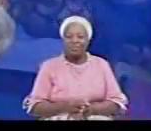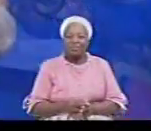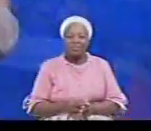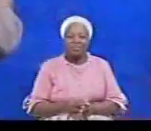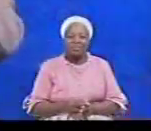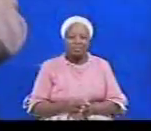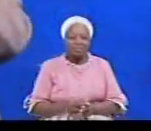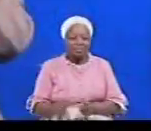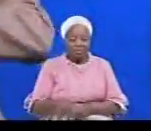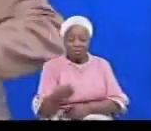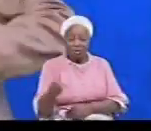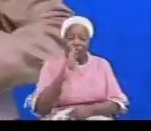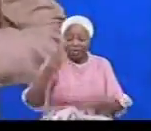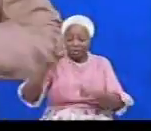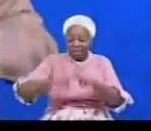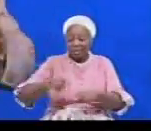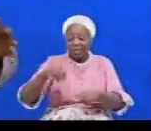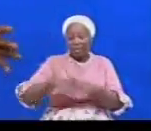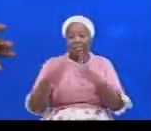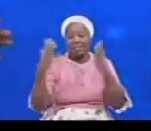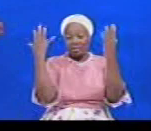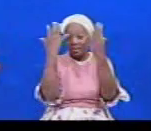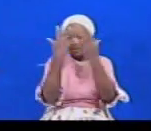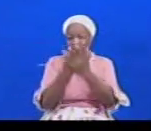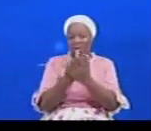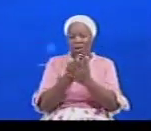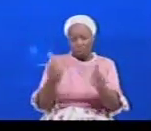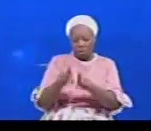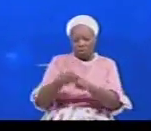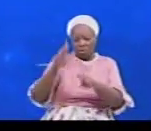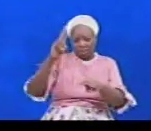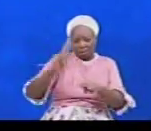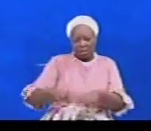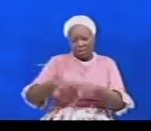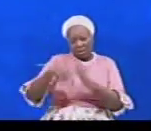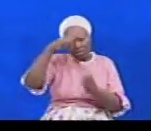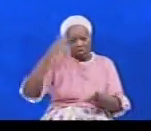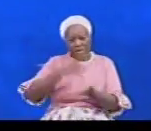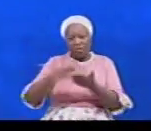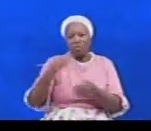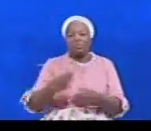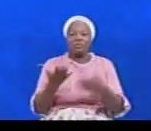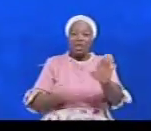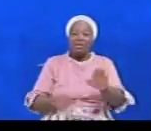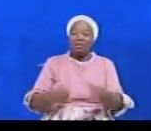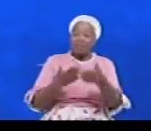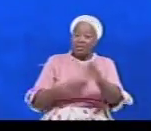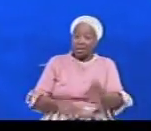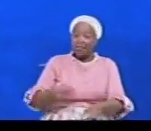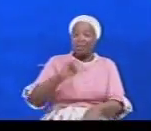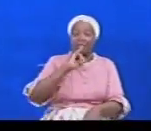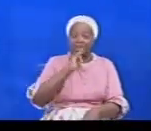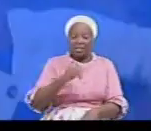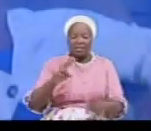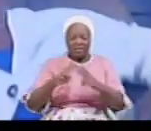Those who sit in darkness, they also sit in the shadow of death. Death is very